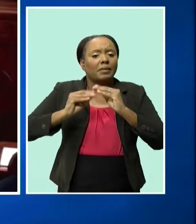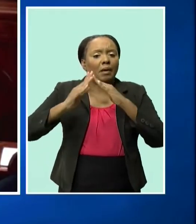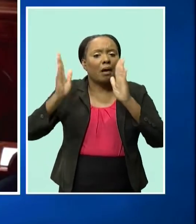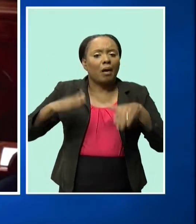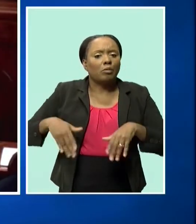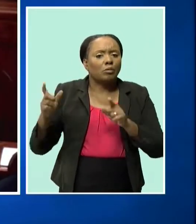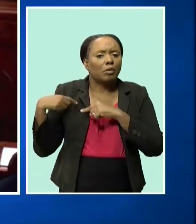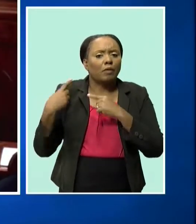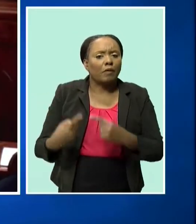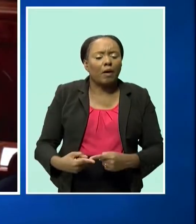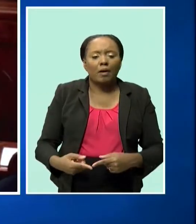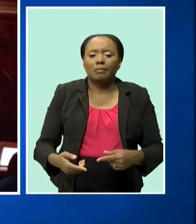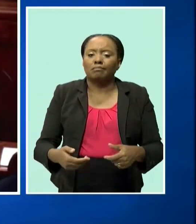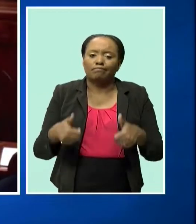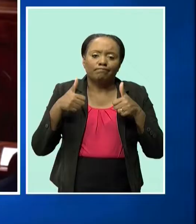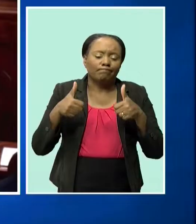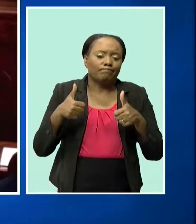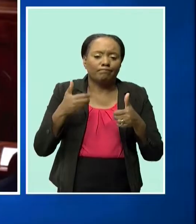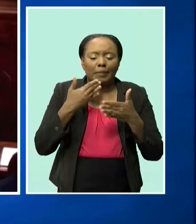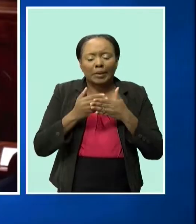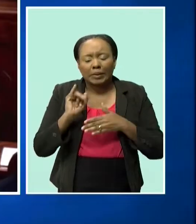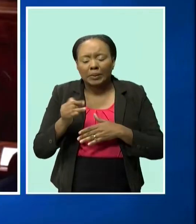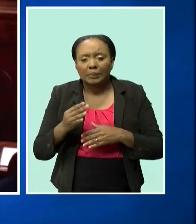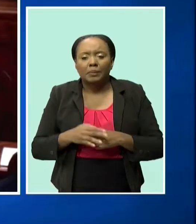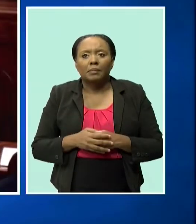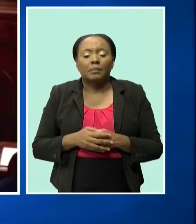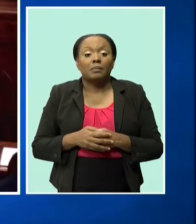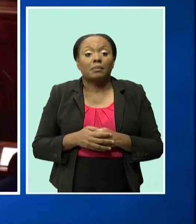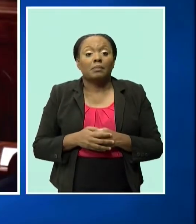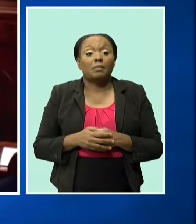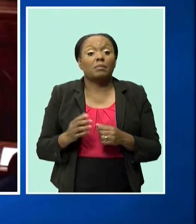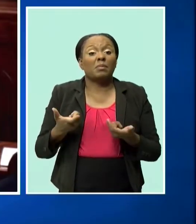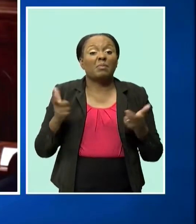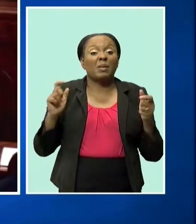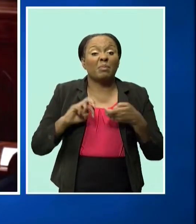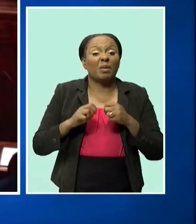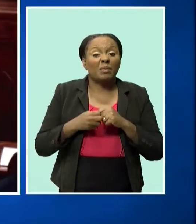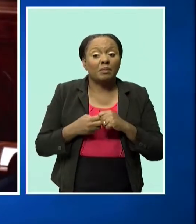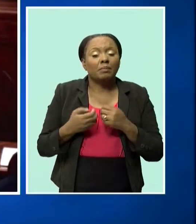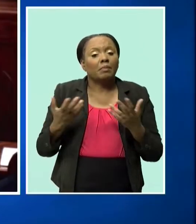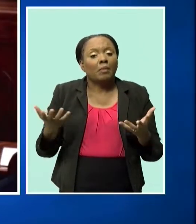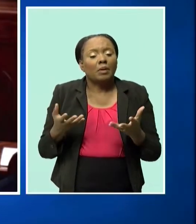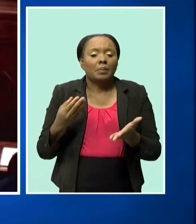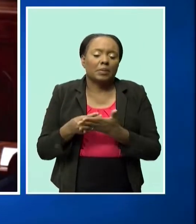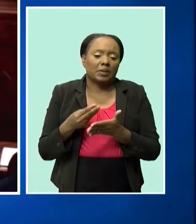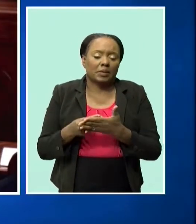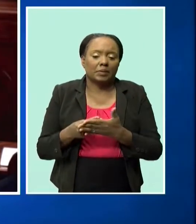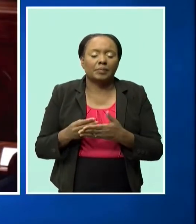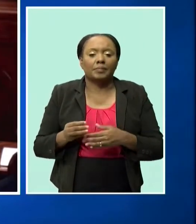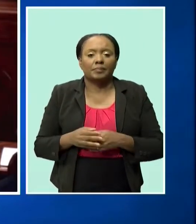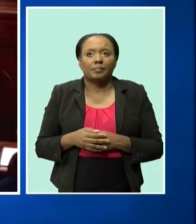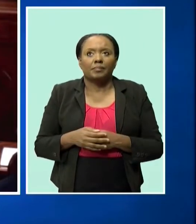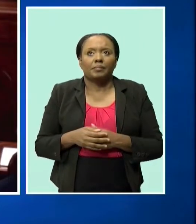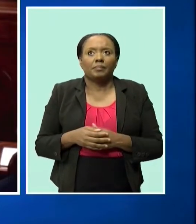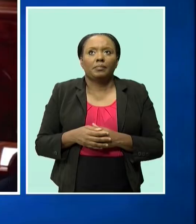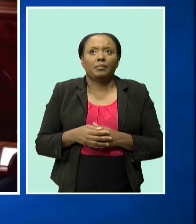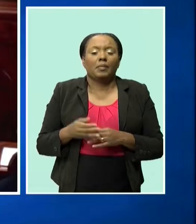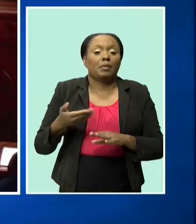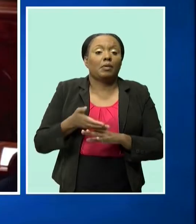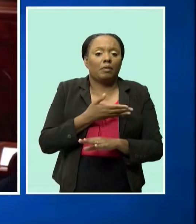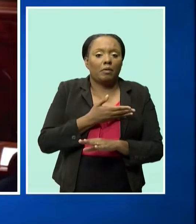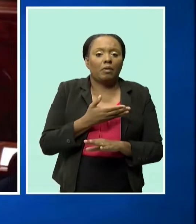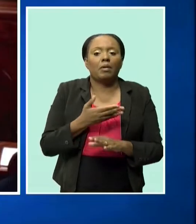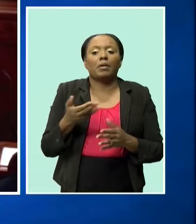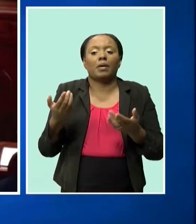obviously has been finance. In the early response, it was all done through central government. But it